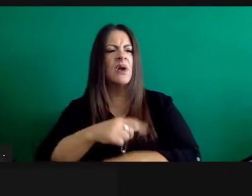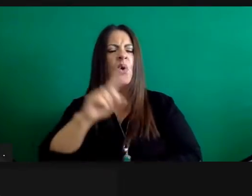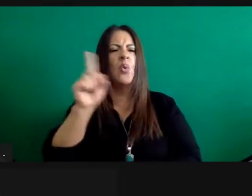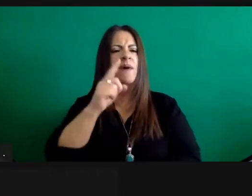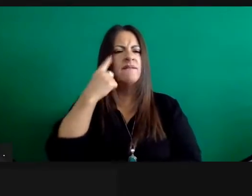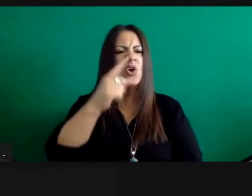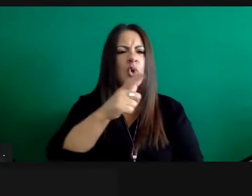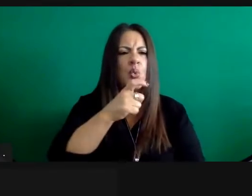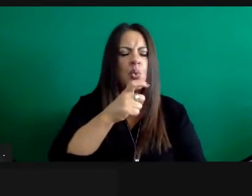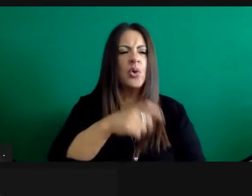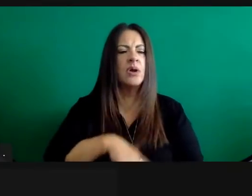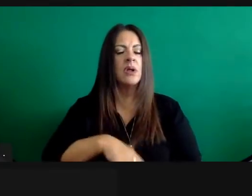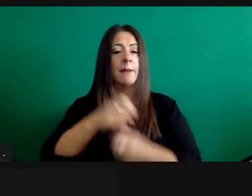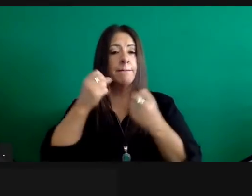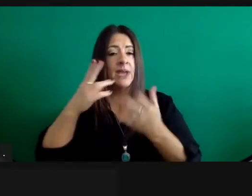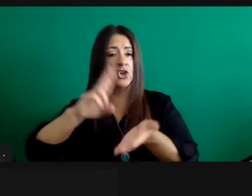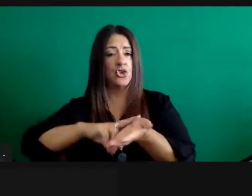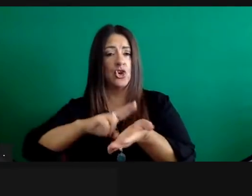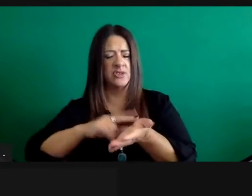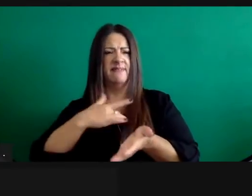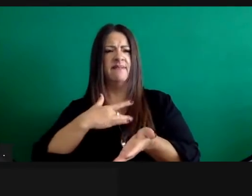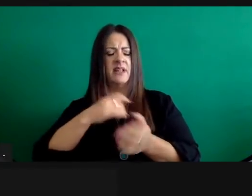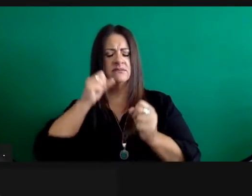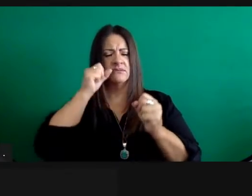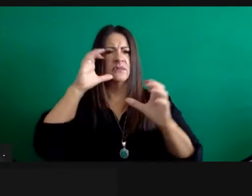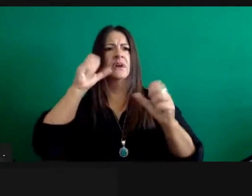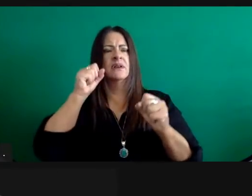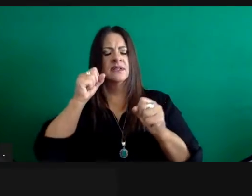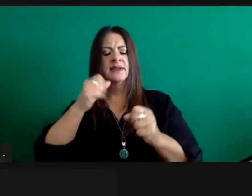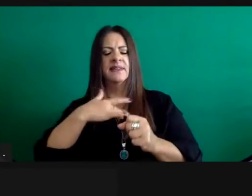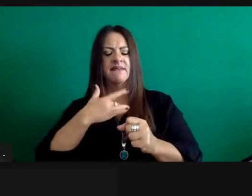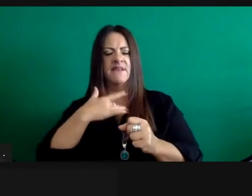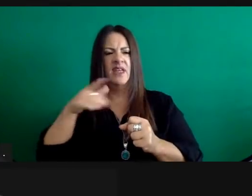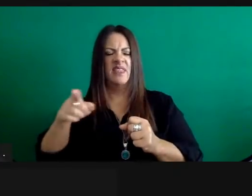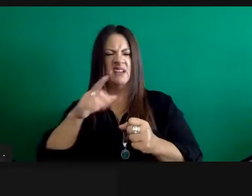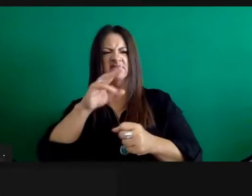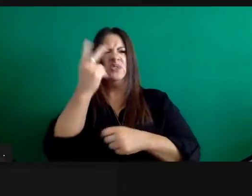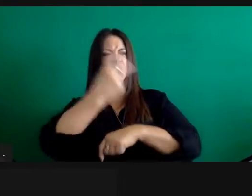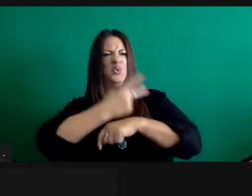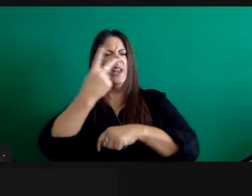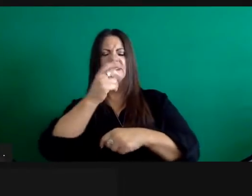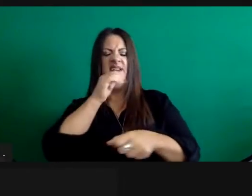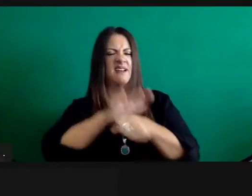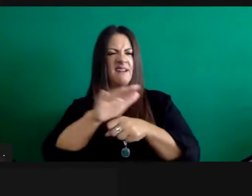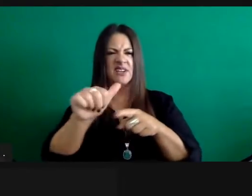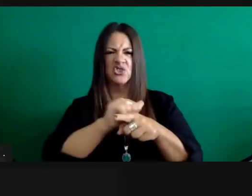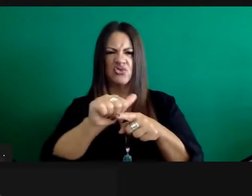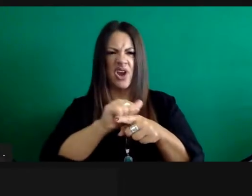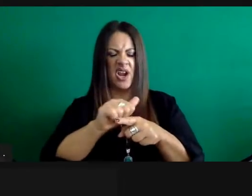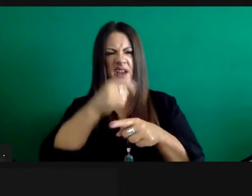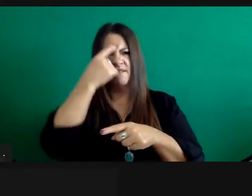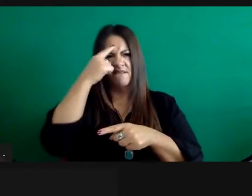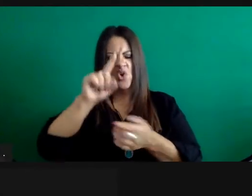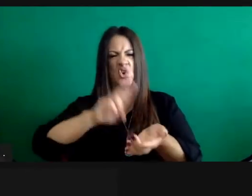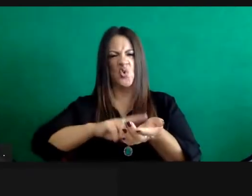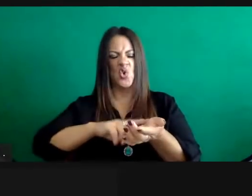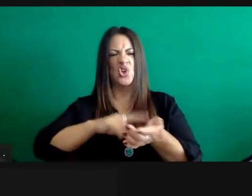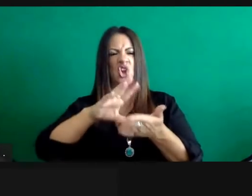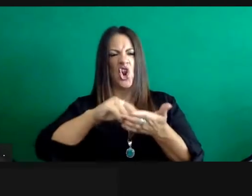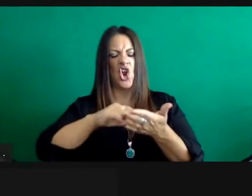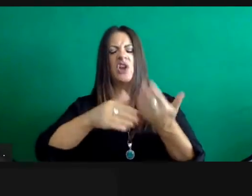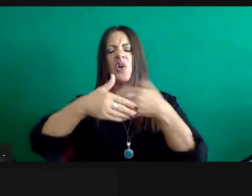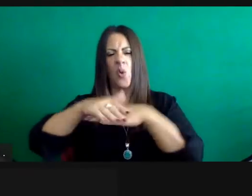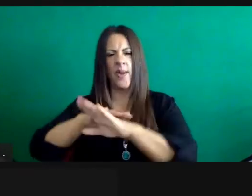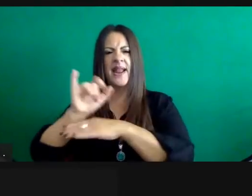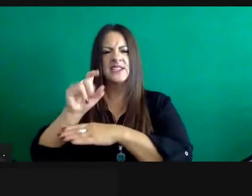pretty alarmed by the proposal, saying that that's a very short amount of training for a nurse and that it could be unsafe for nurses and the public. So